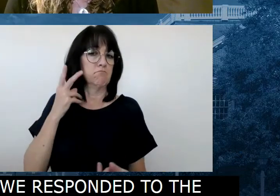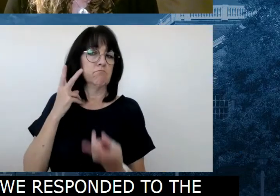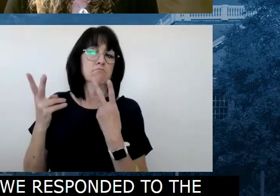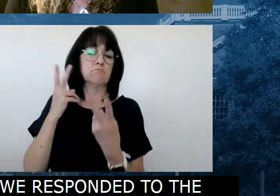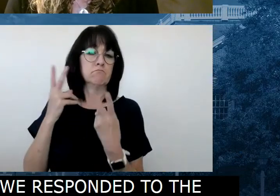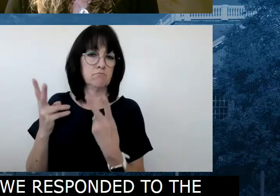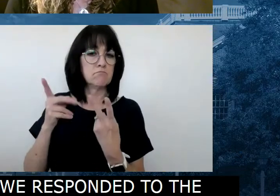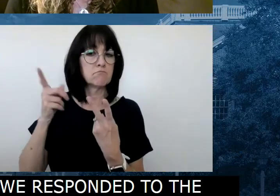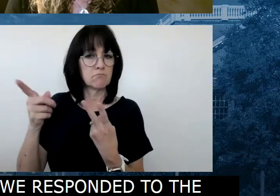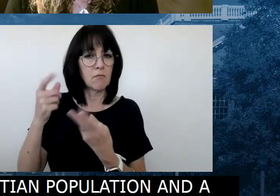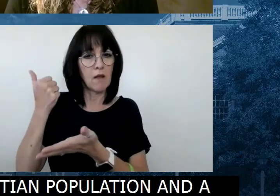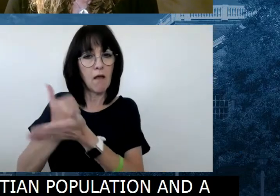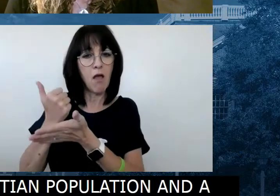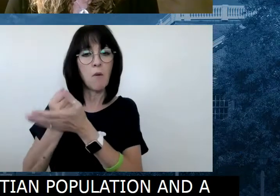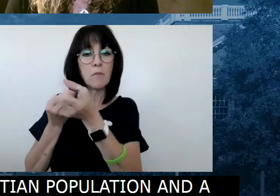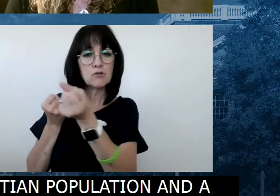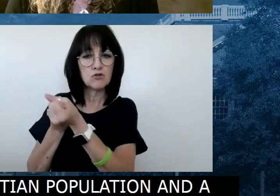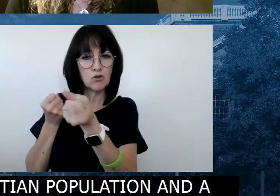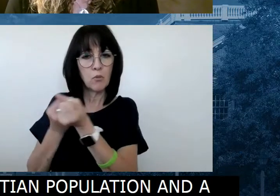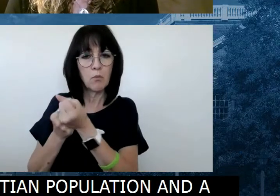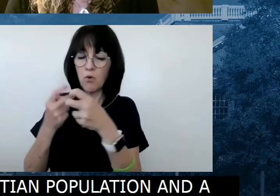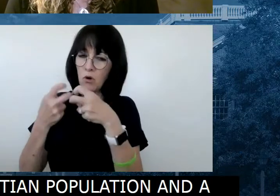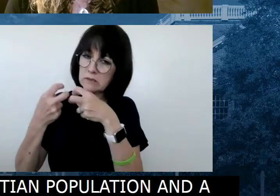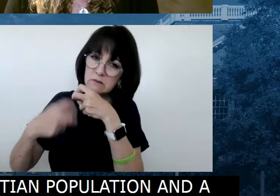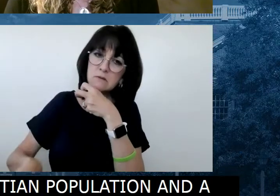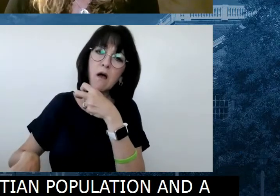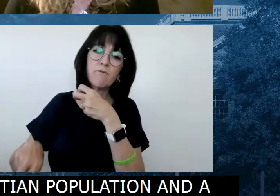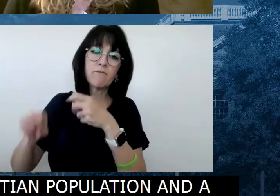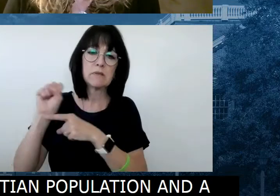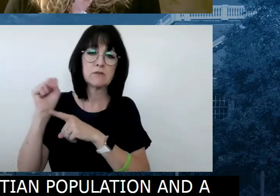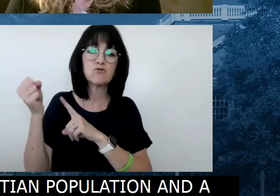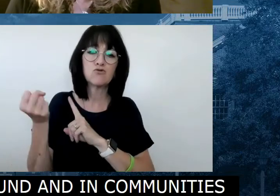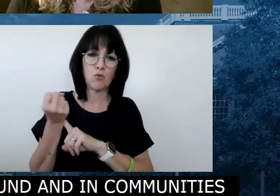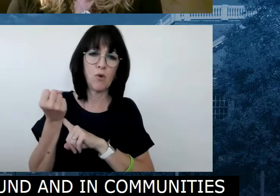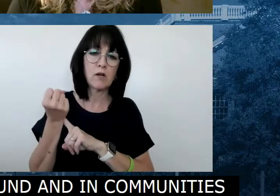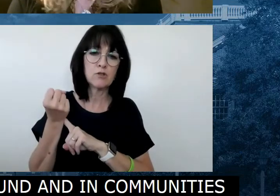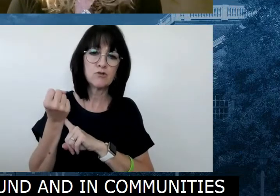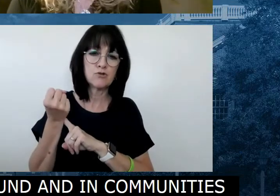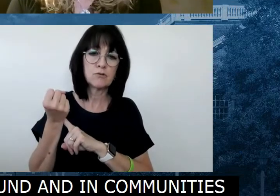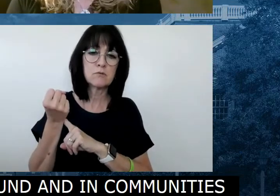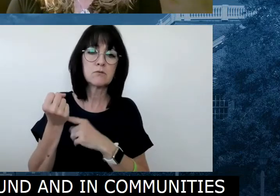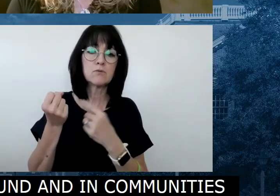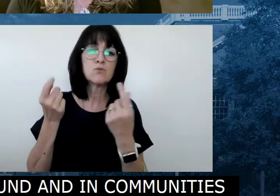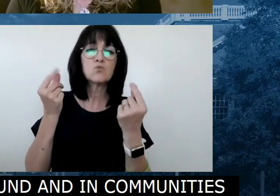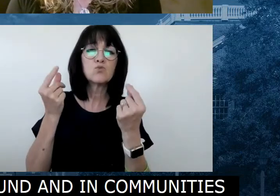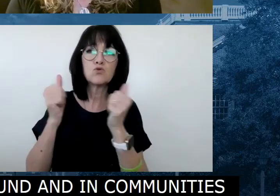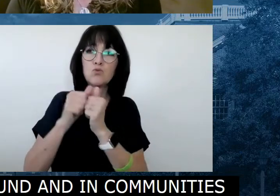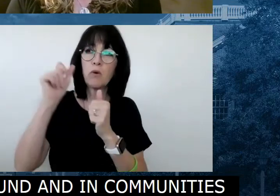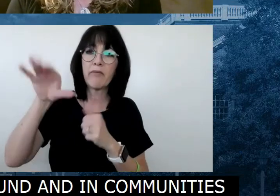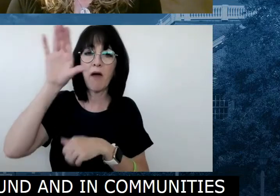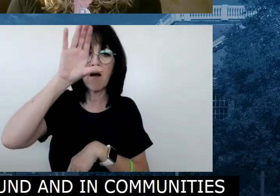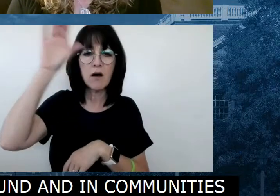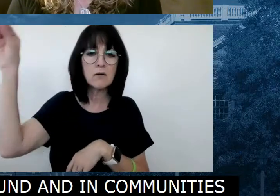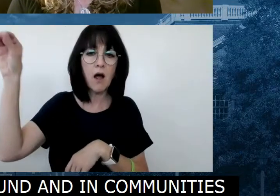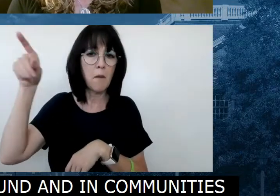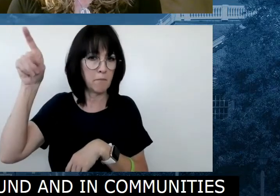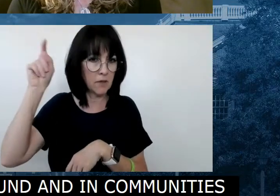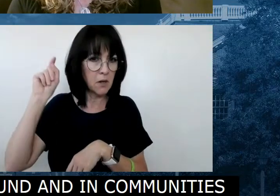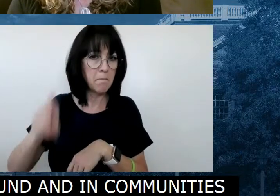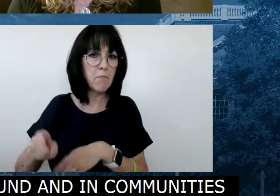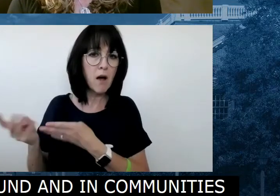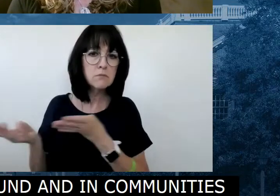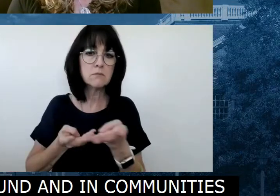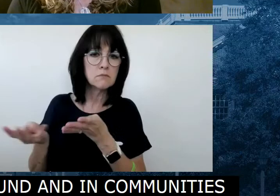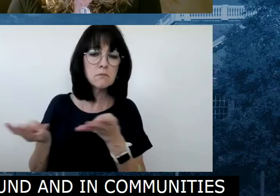plants. Very difficult situation with plant management and with